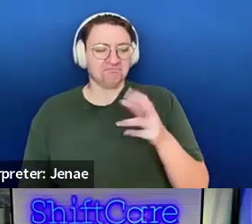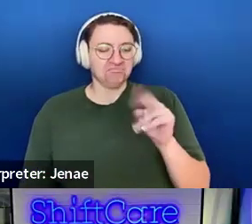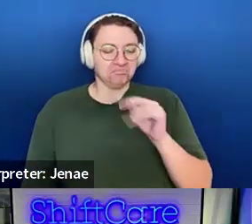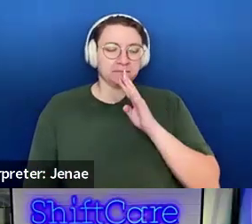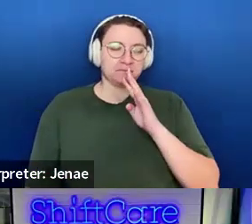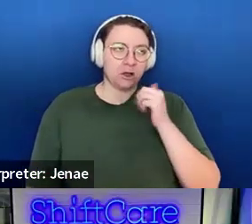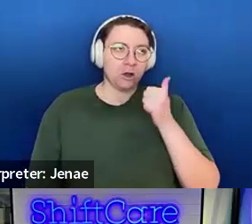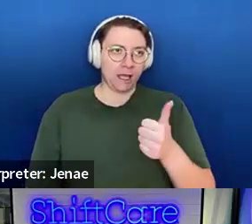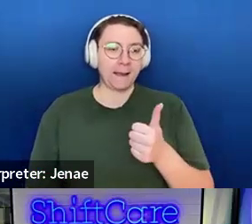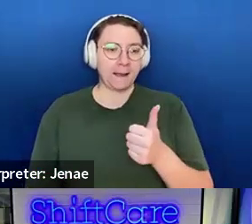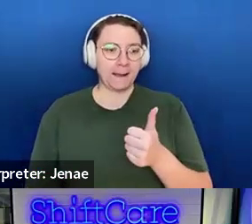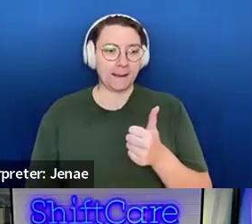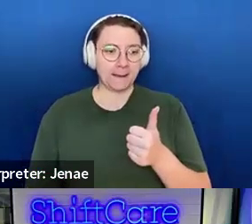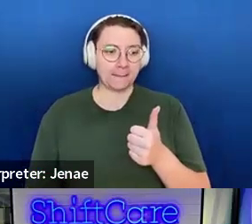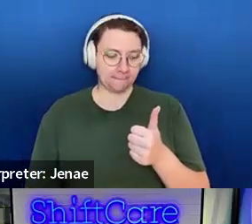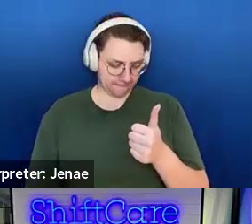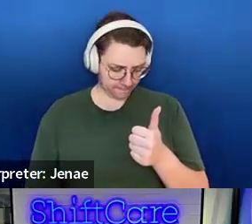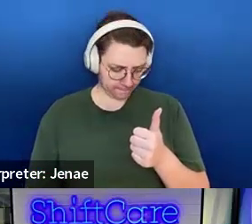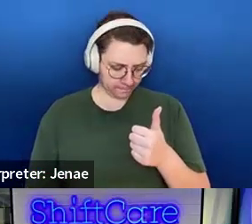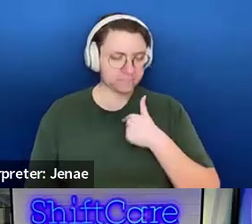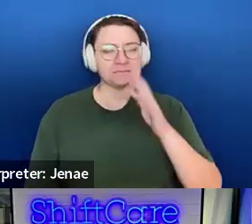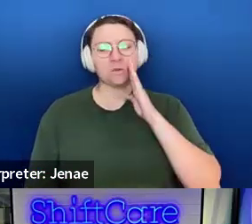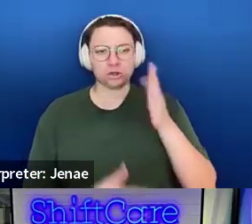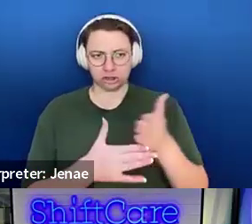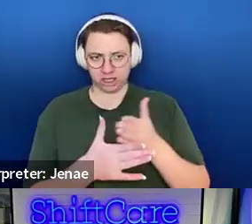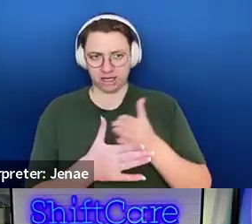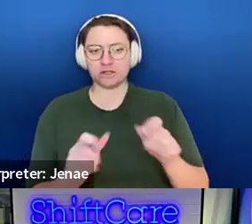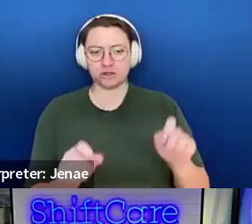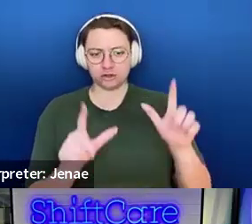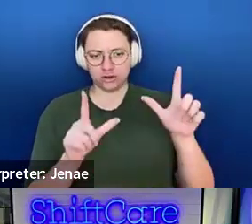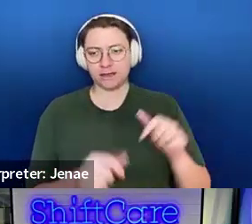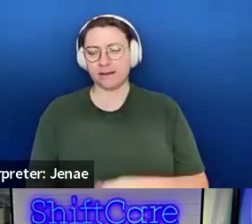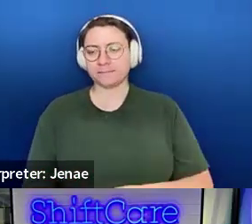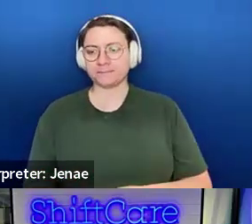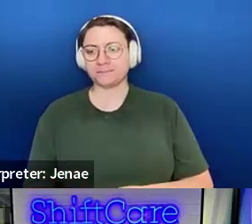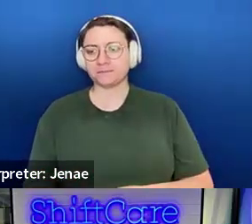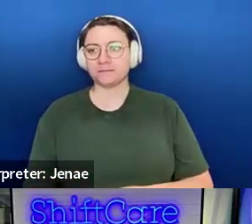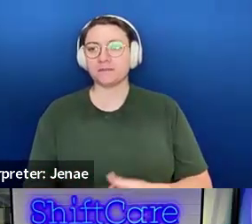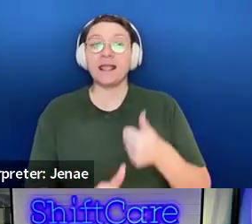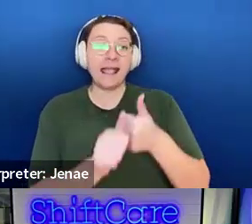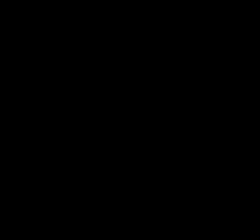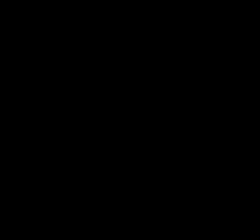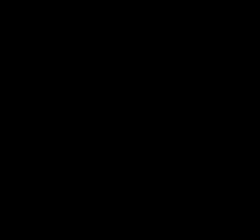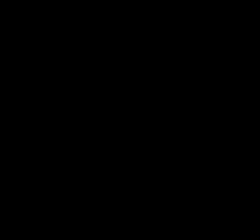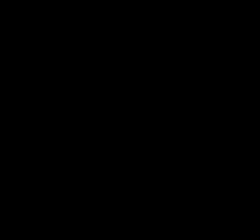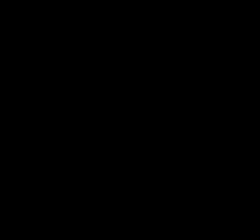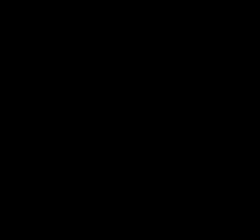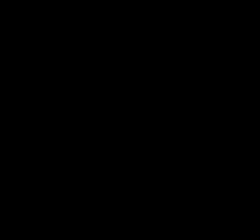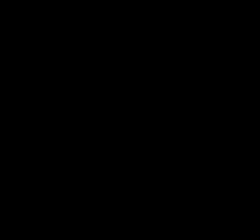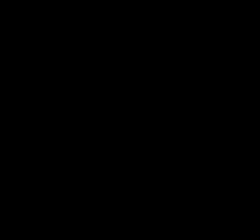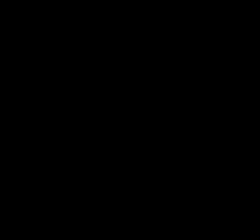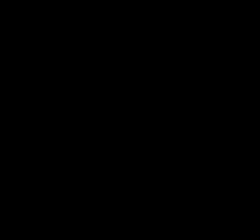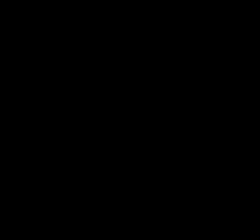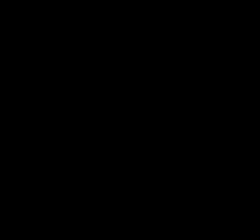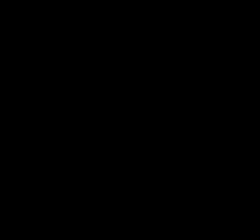So I'm going to just share my screen real quickly. Every regional center has a provider advisory committee. It's something that's